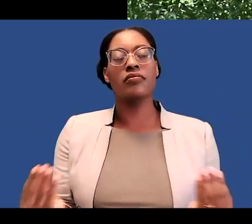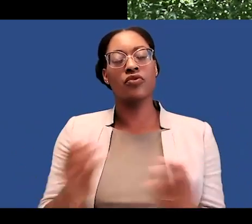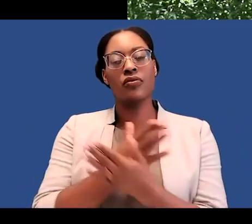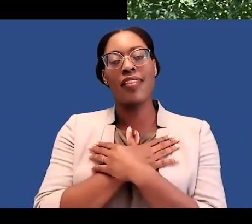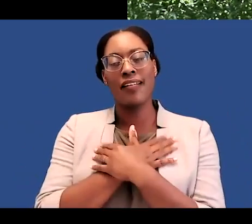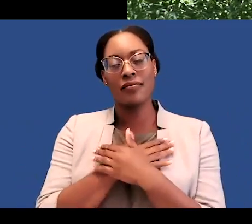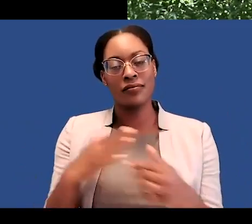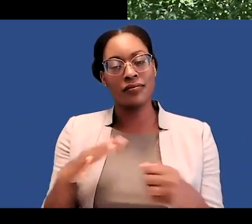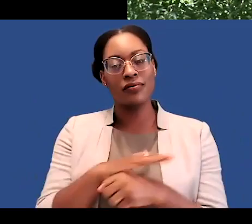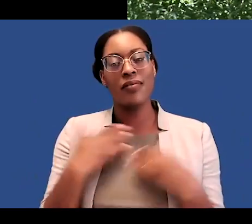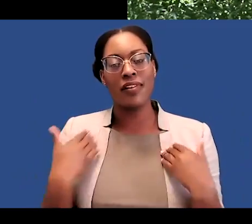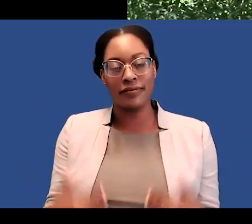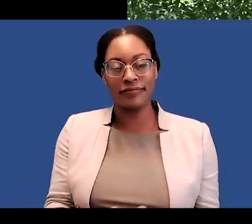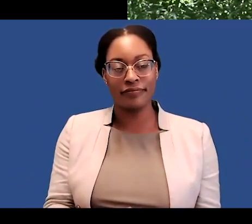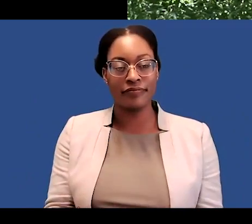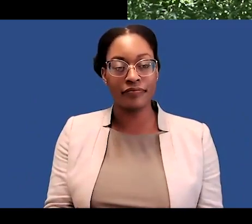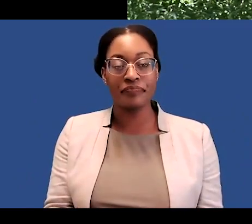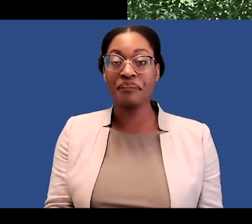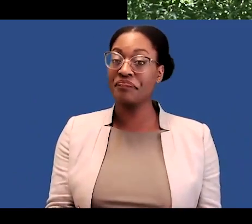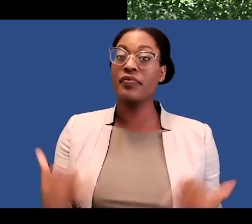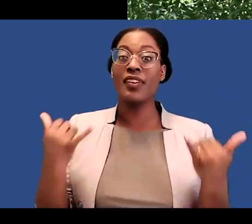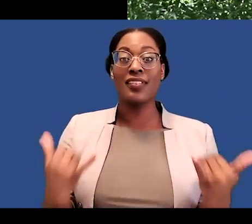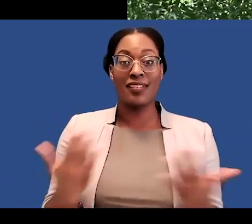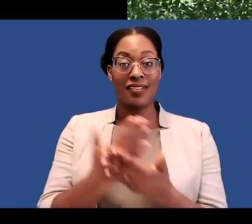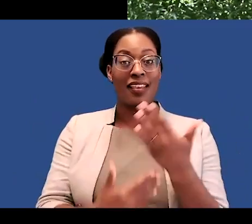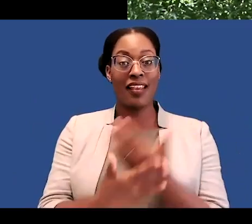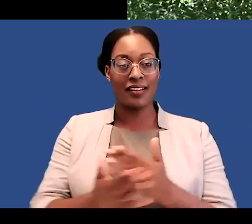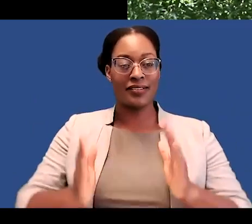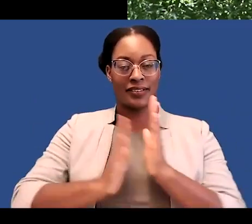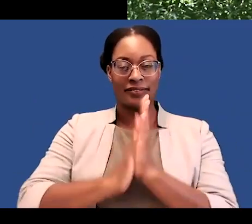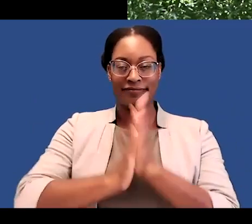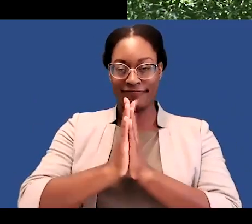Now let's bring the hands and rub them together to generate heat.